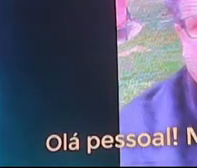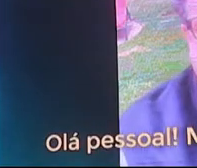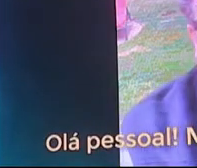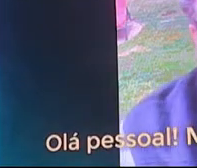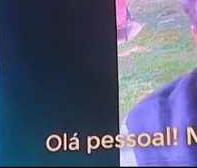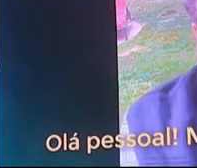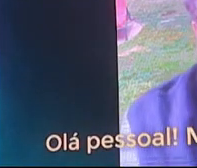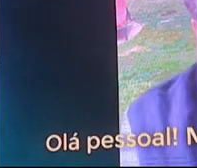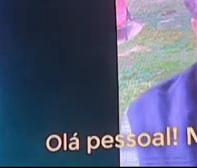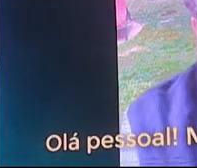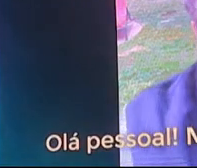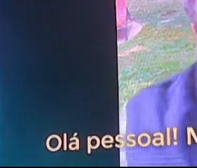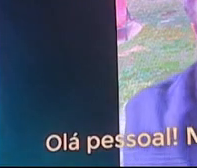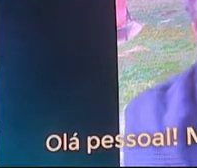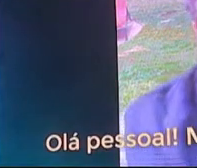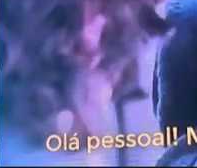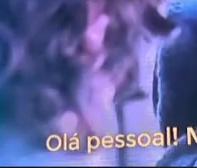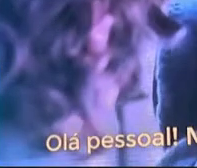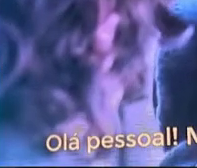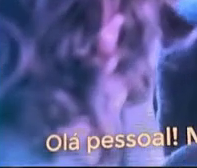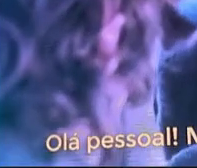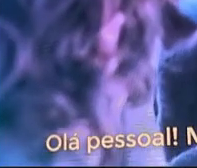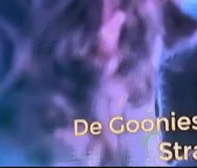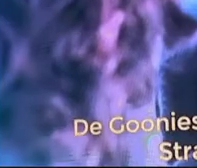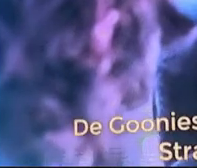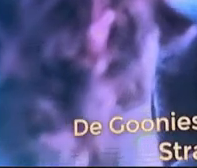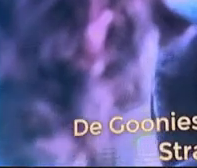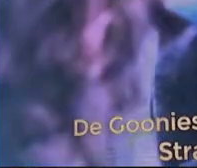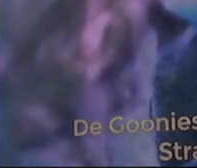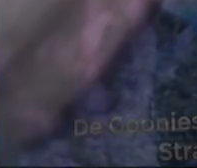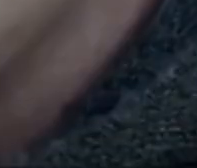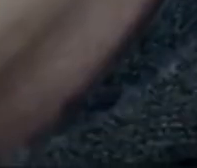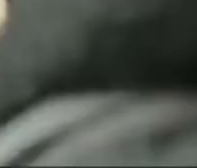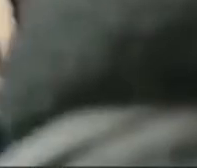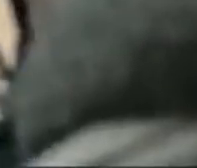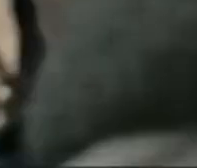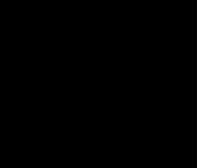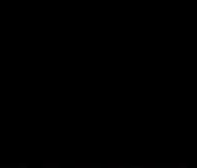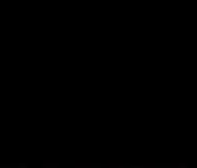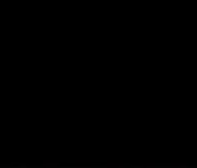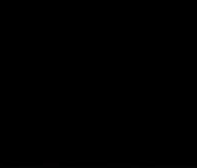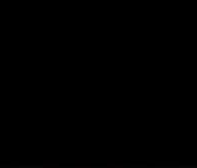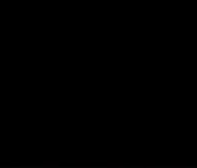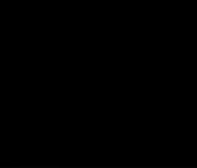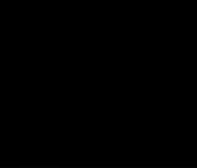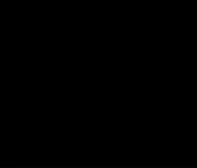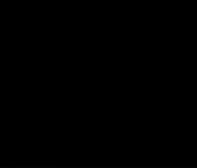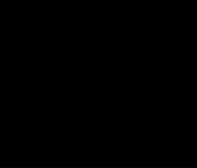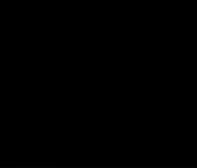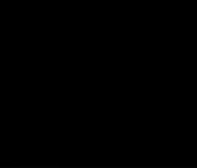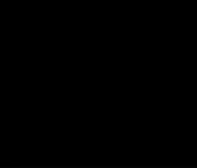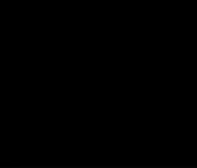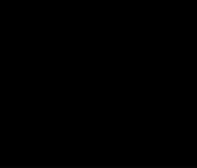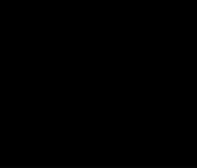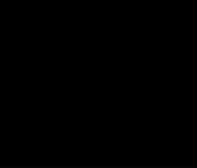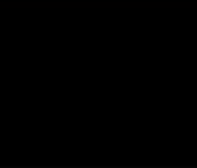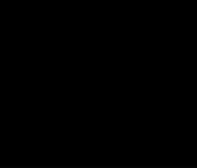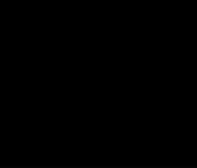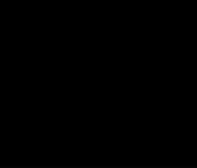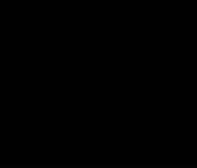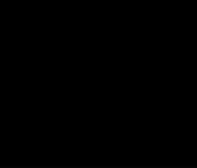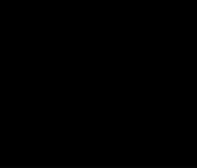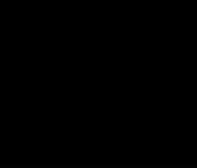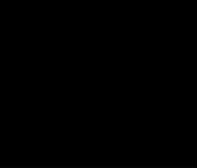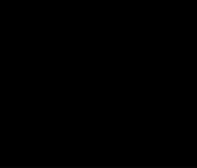Well, hello there, everybody. My name is Sean Astin, Goonies, Lord of the Rings, Stranger Things. Hey, Tony, it's me, Cara Mund, Miss